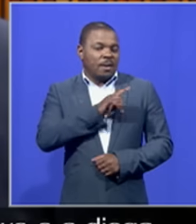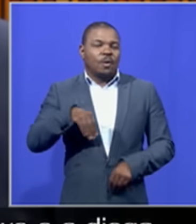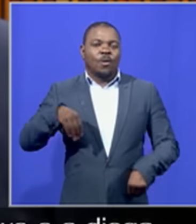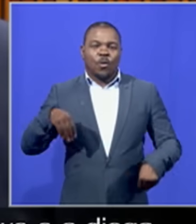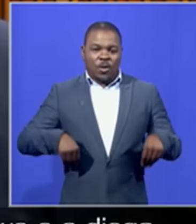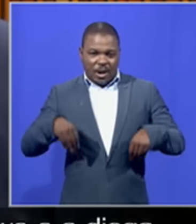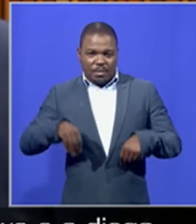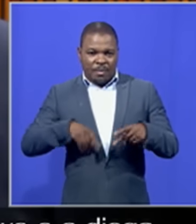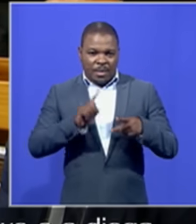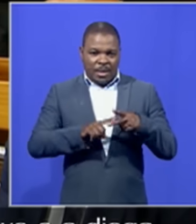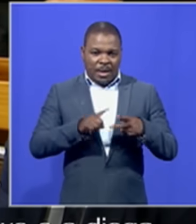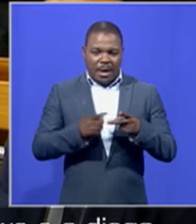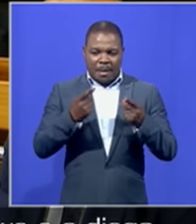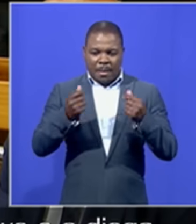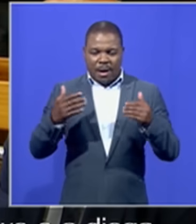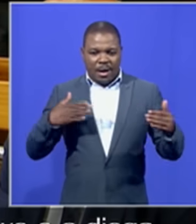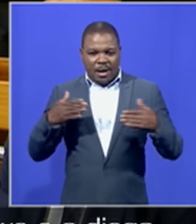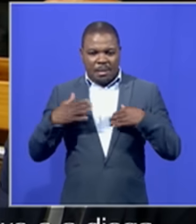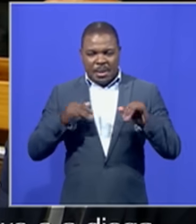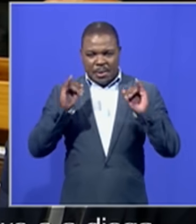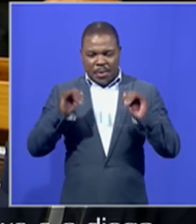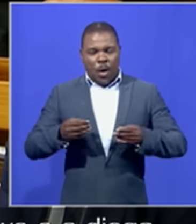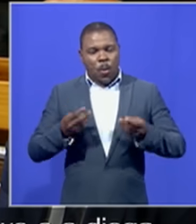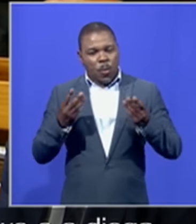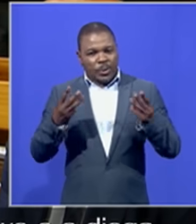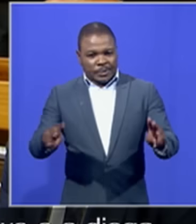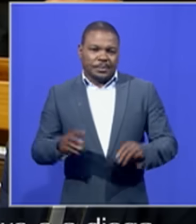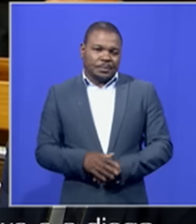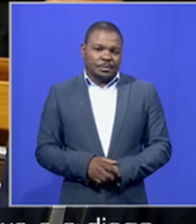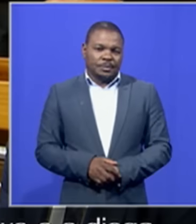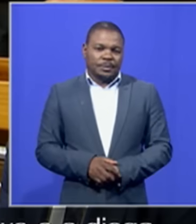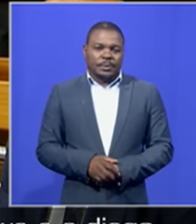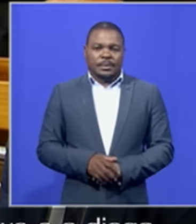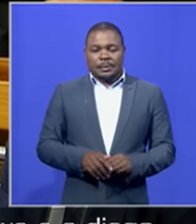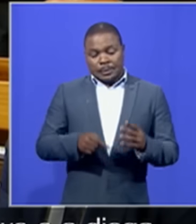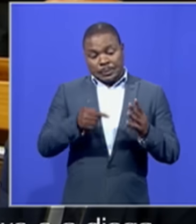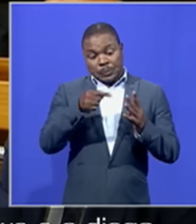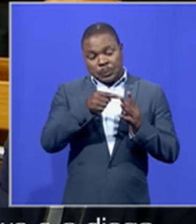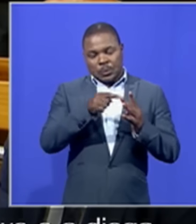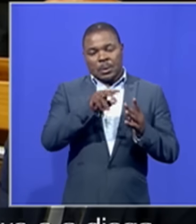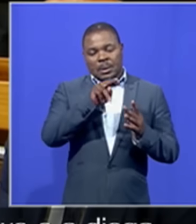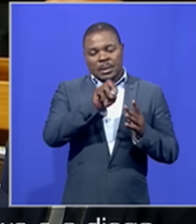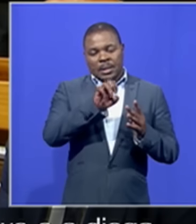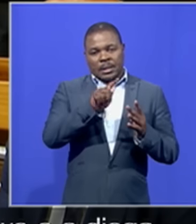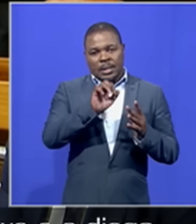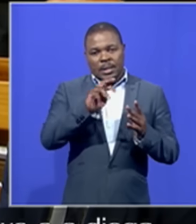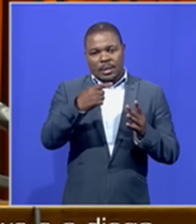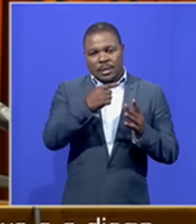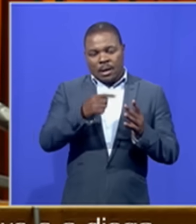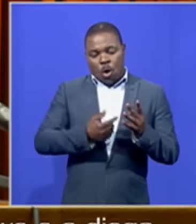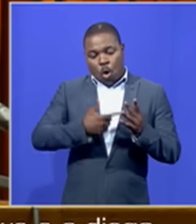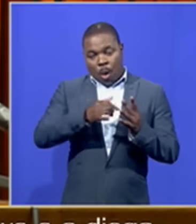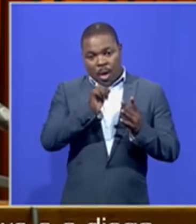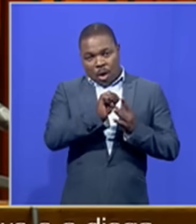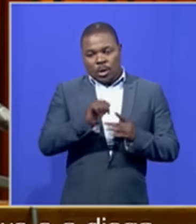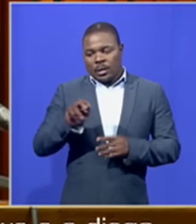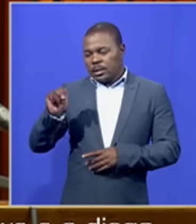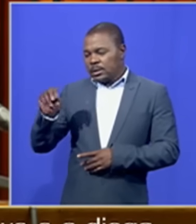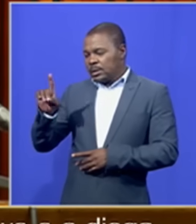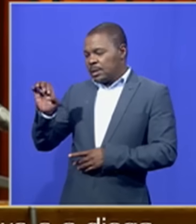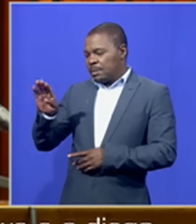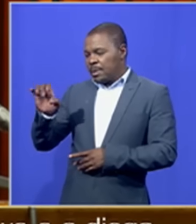le tšhomišompe ya tšhelete ya SAFA. Moemedi wa Neethling James Ndebele o re ba nyaka go